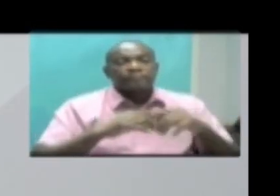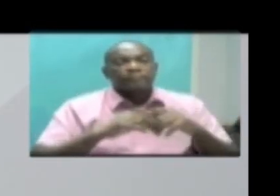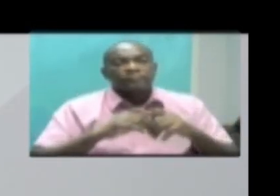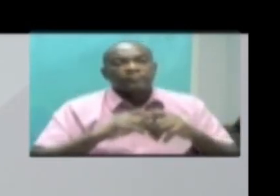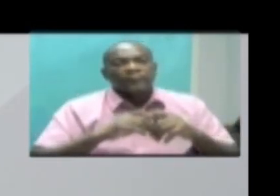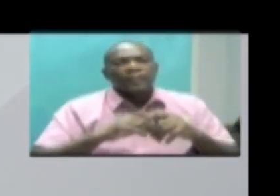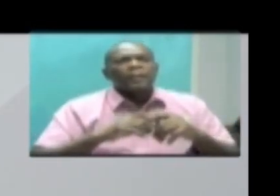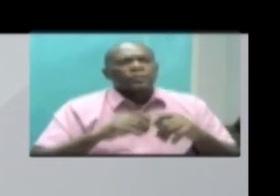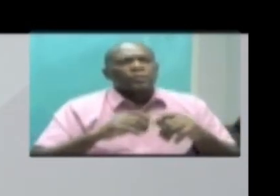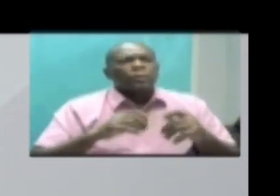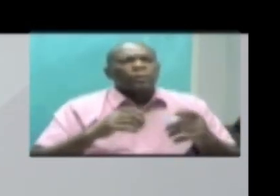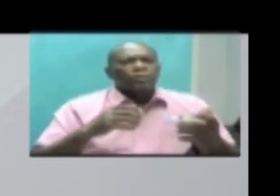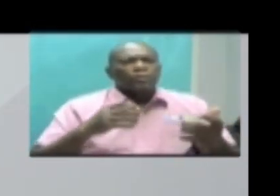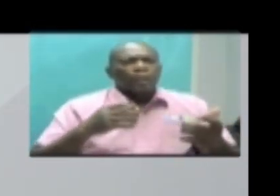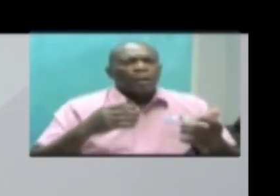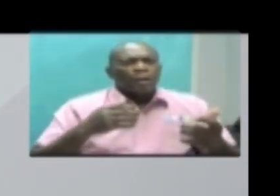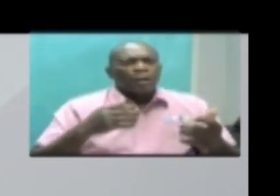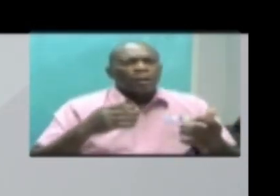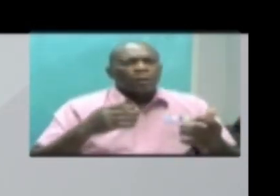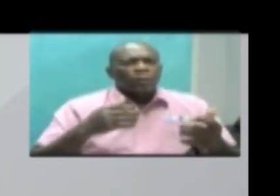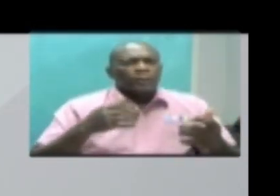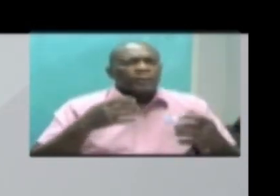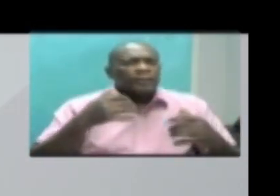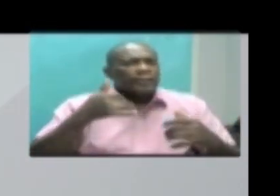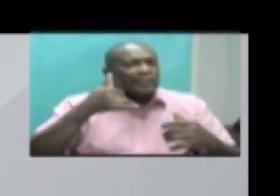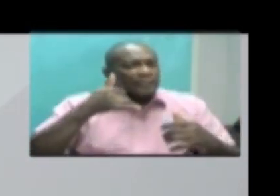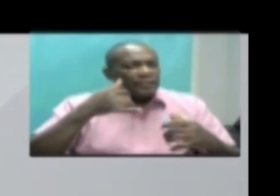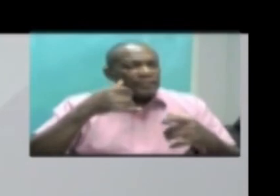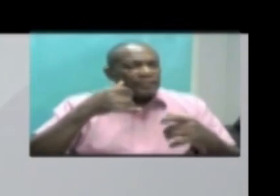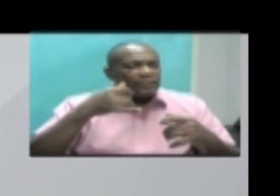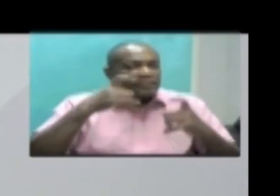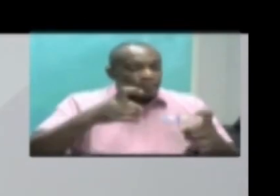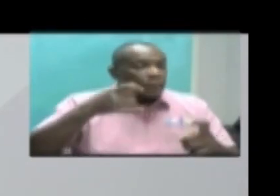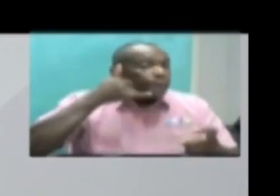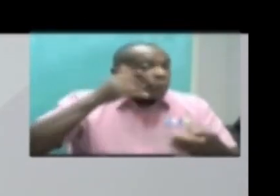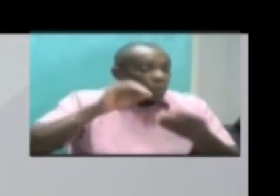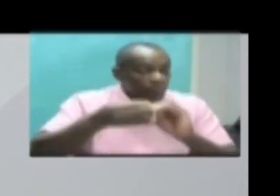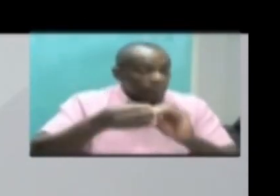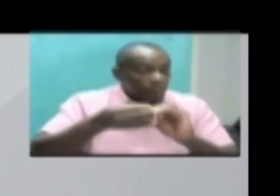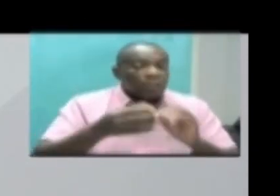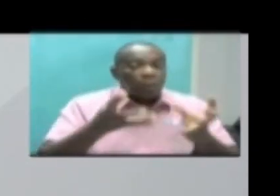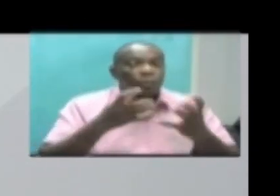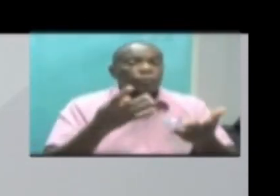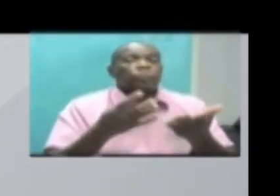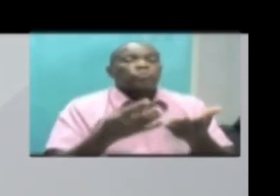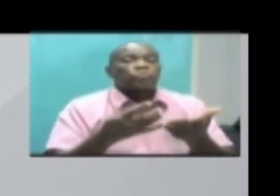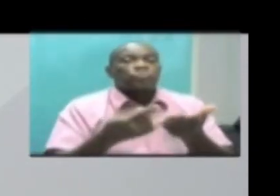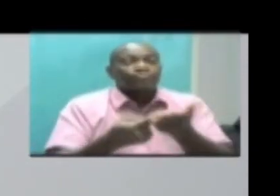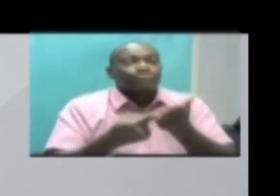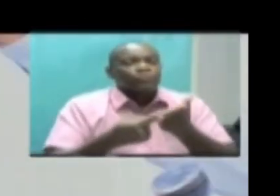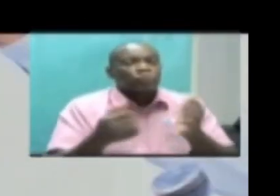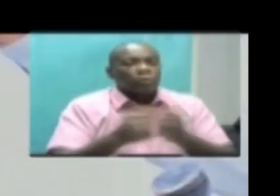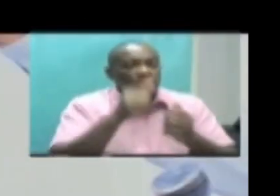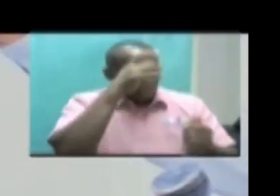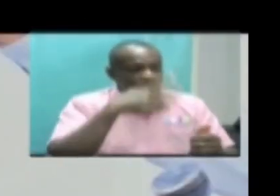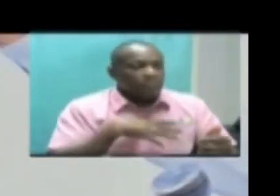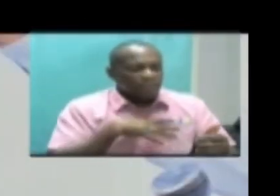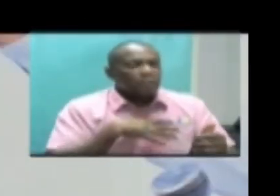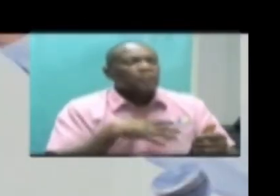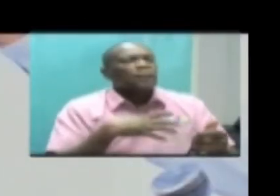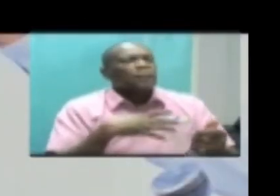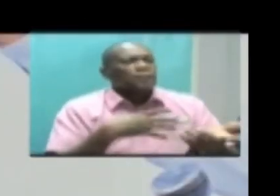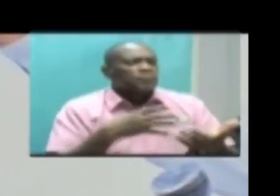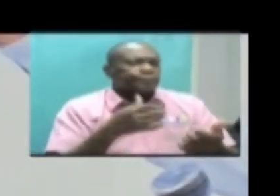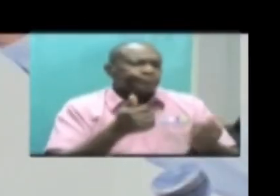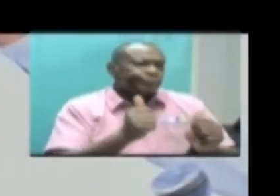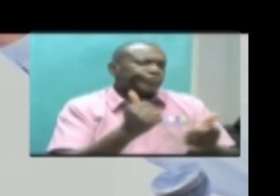I'd like to speak to that guy to find out exactly what transpired, okay. And then we could go with that. So we'll hold on to that. Yes. I don't want to keep our caller from